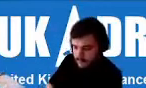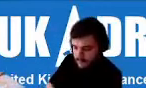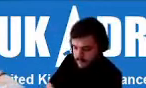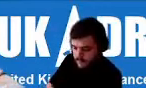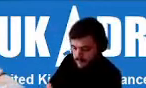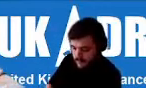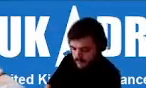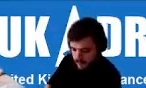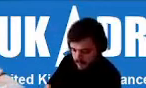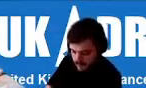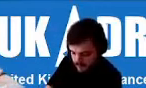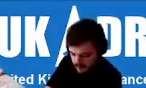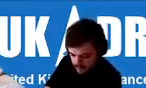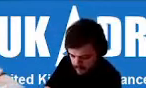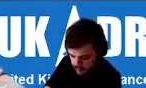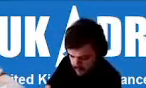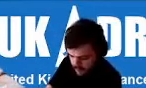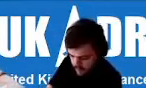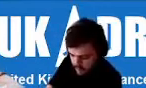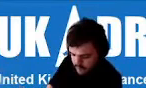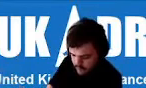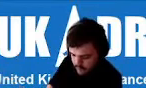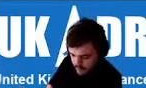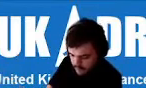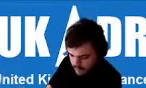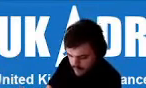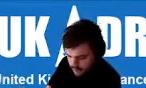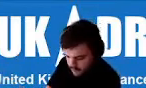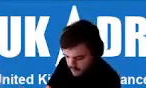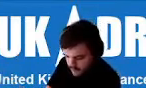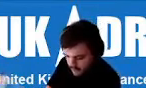certainly made progress along the route to a solution.